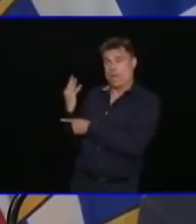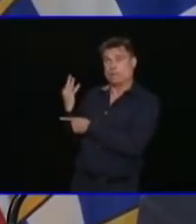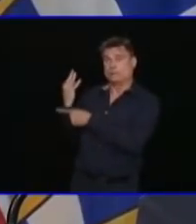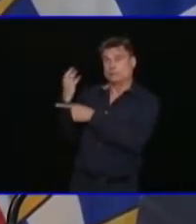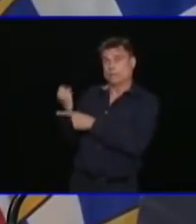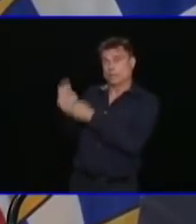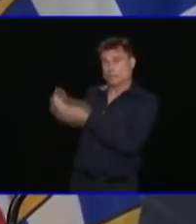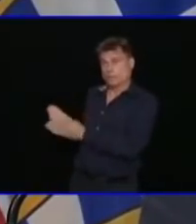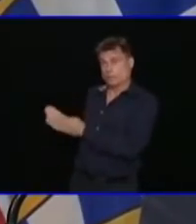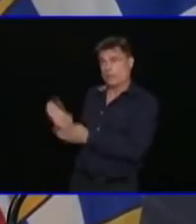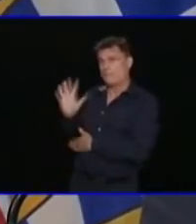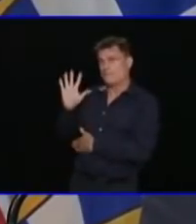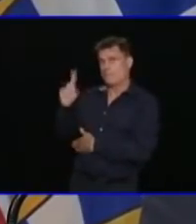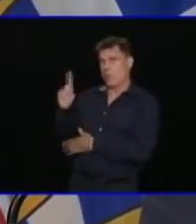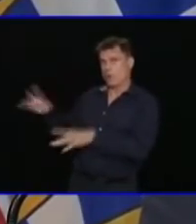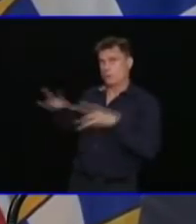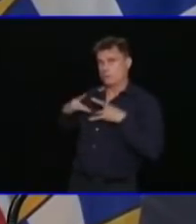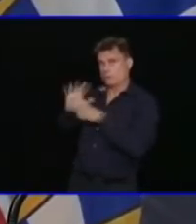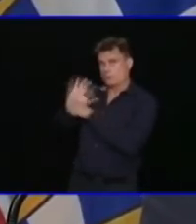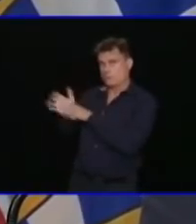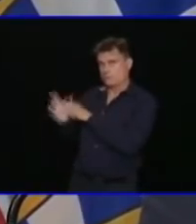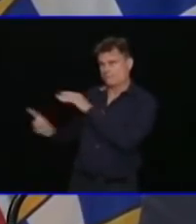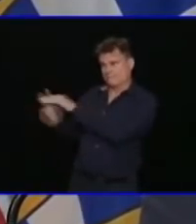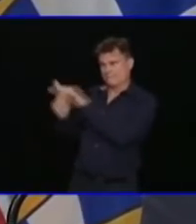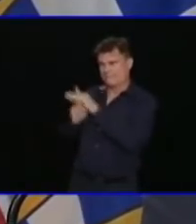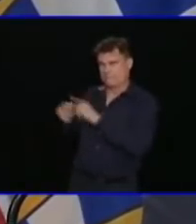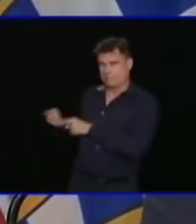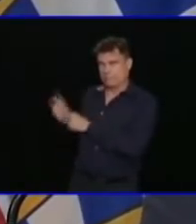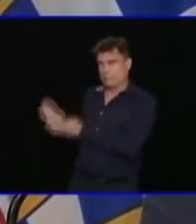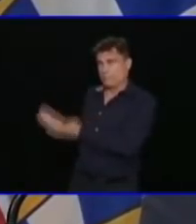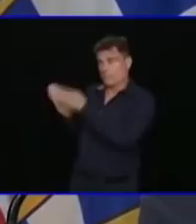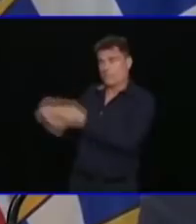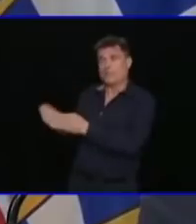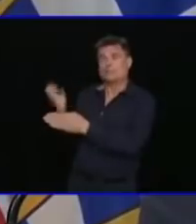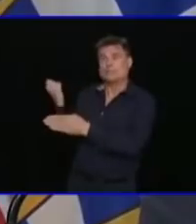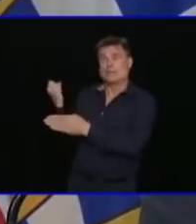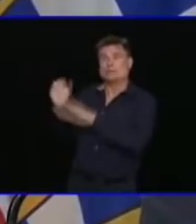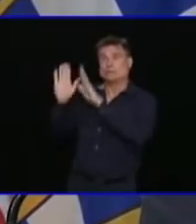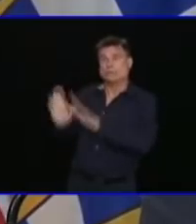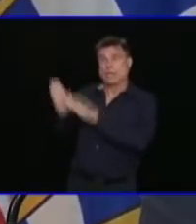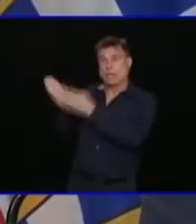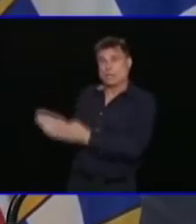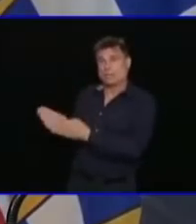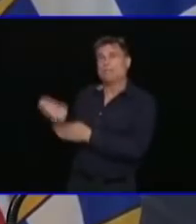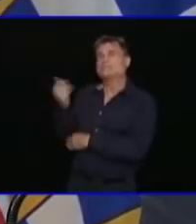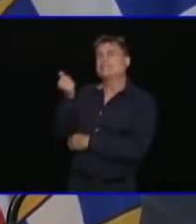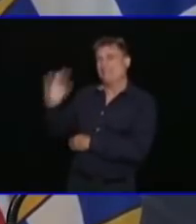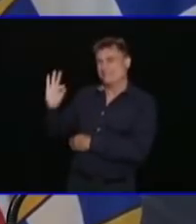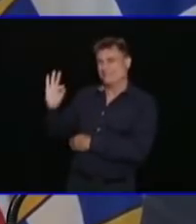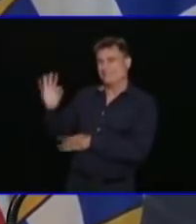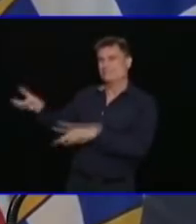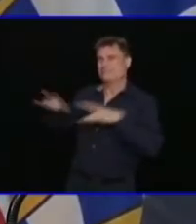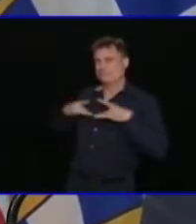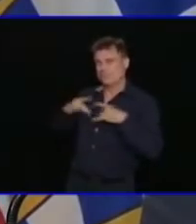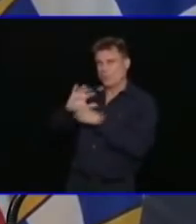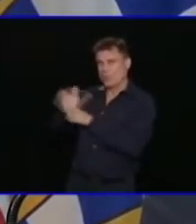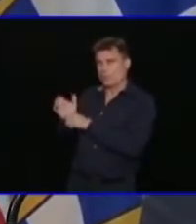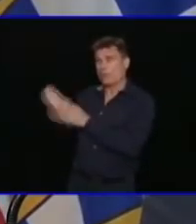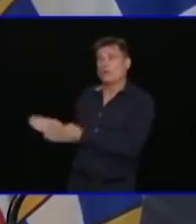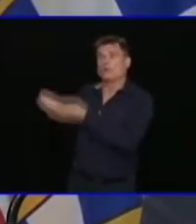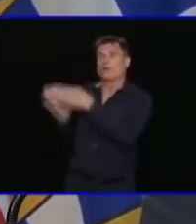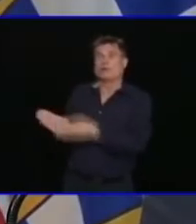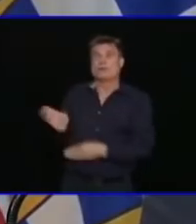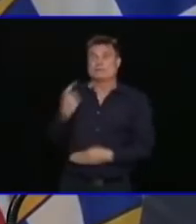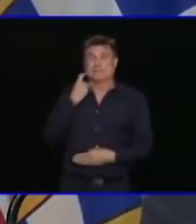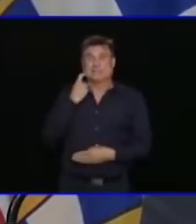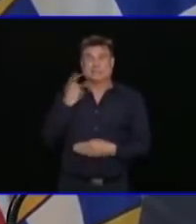in BC. From Saturday to Sunday, 19 cases. And from Sunday to today, 32 people